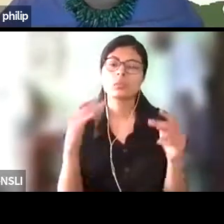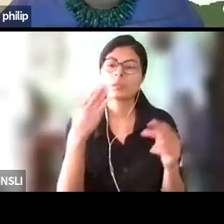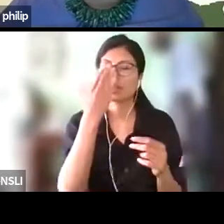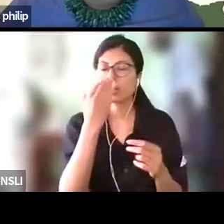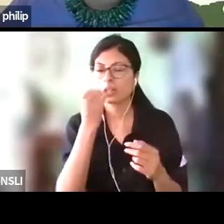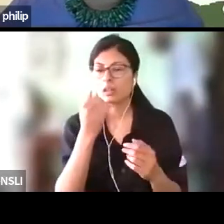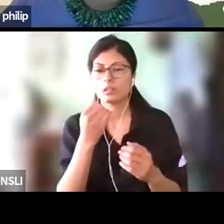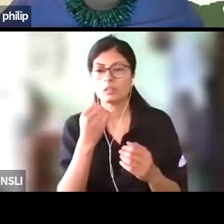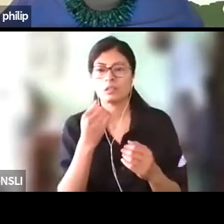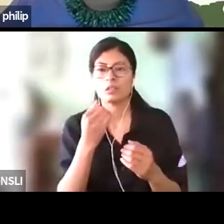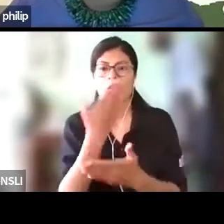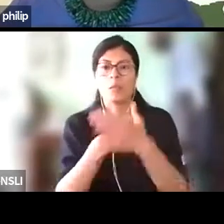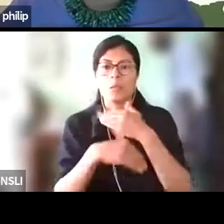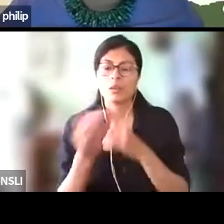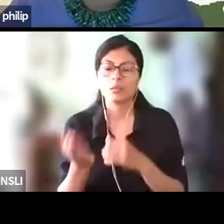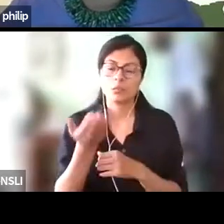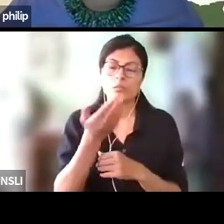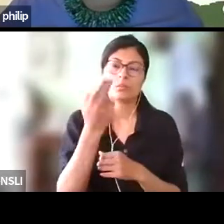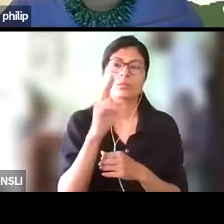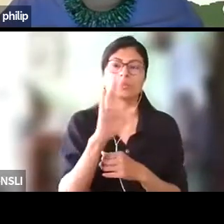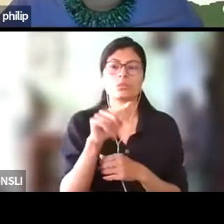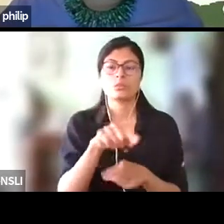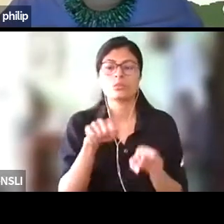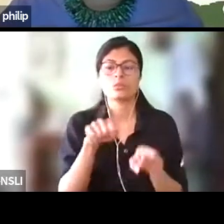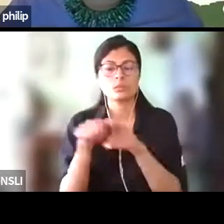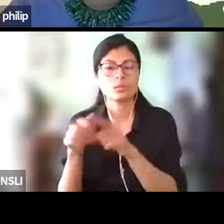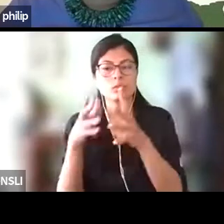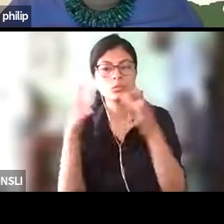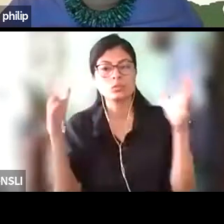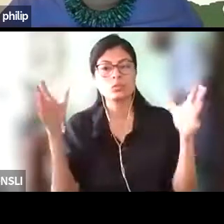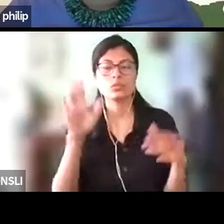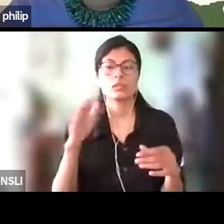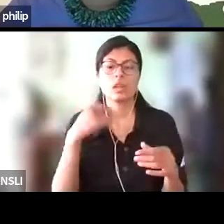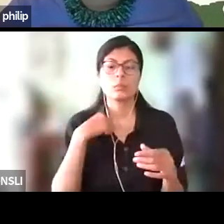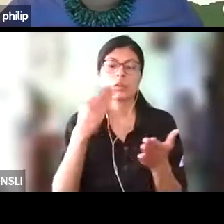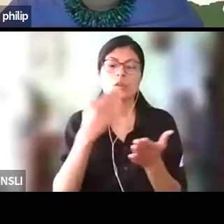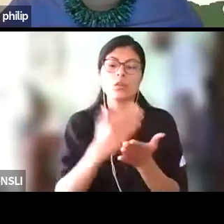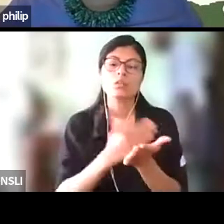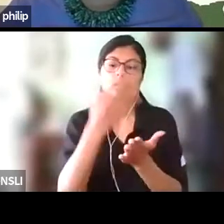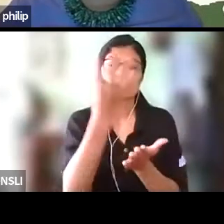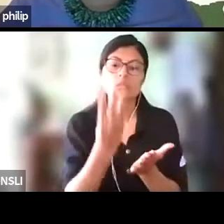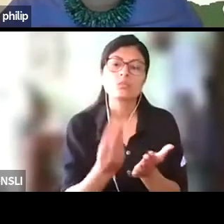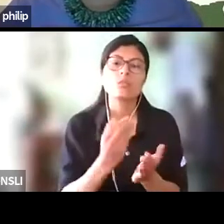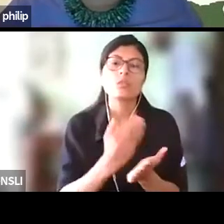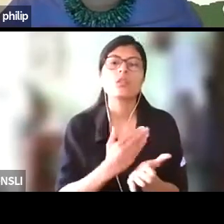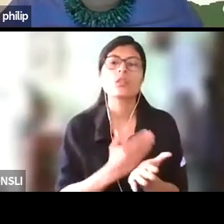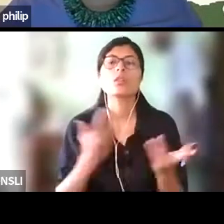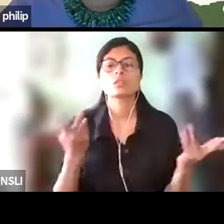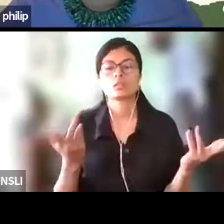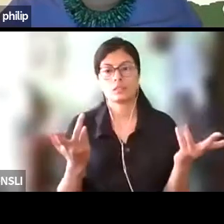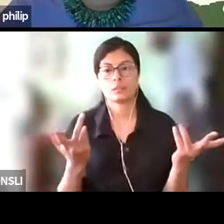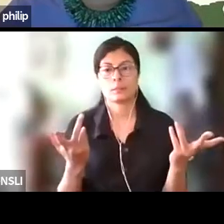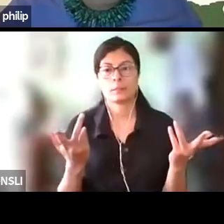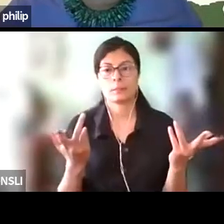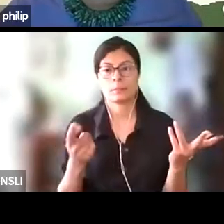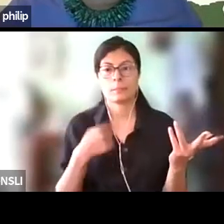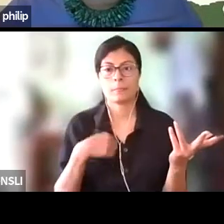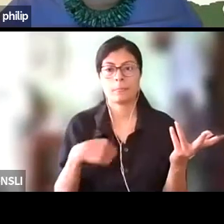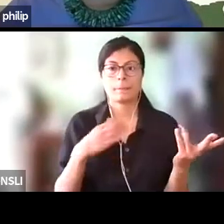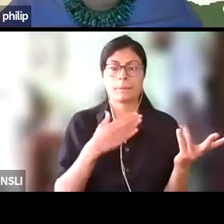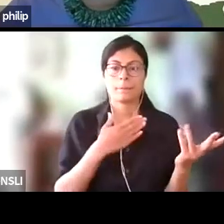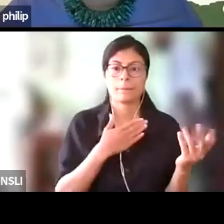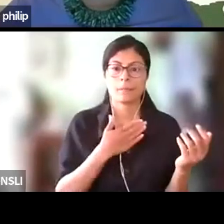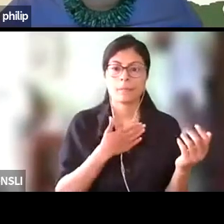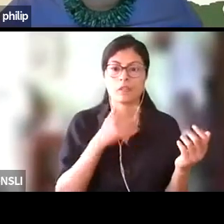happening. So how do we reduce? Because at the same time, we are looking that we as a marginalized group, we